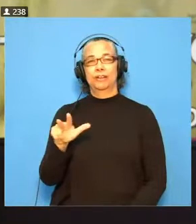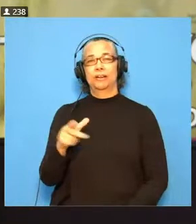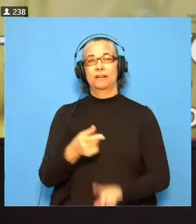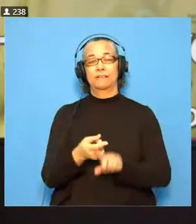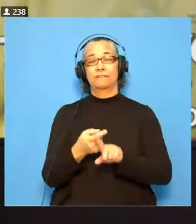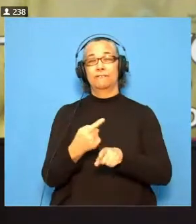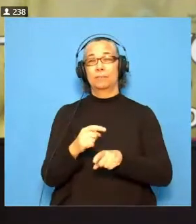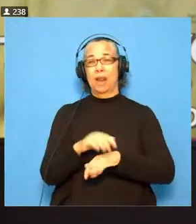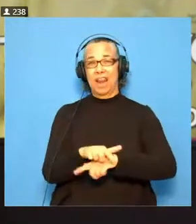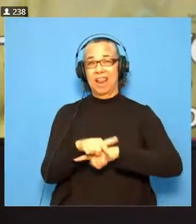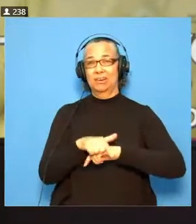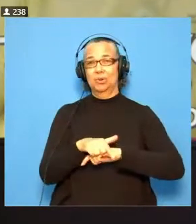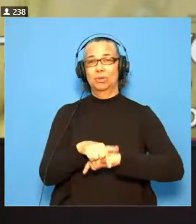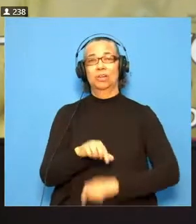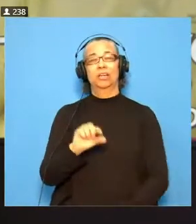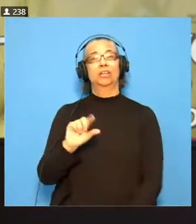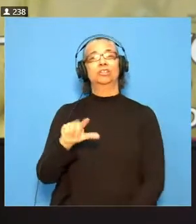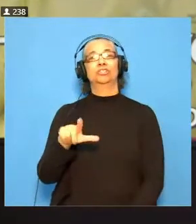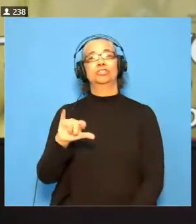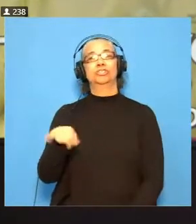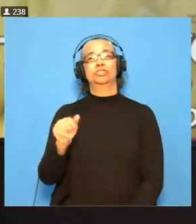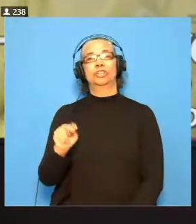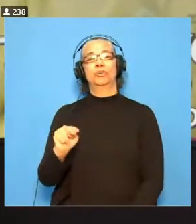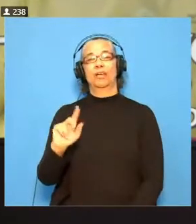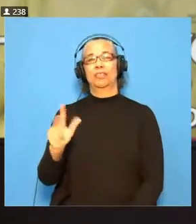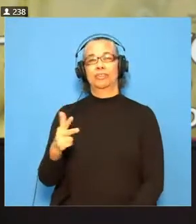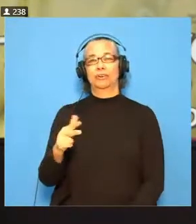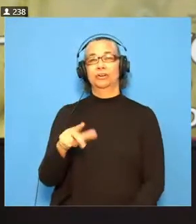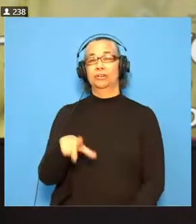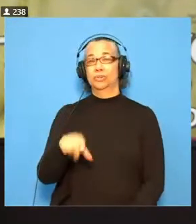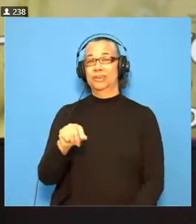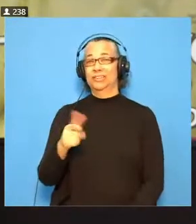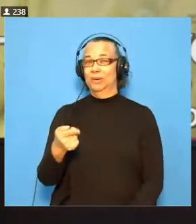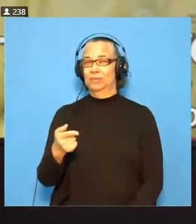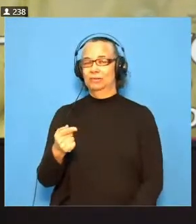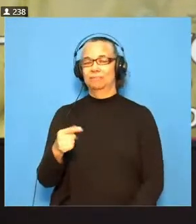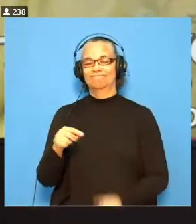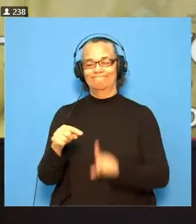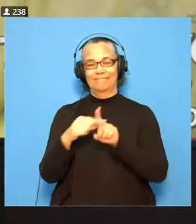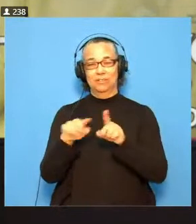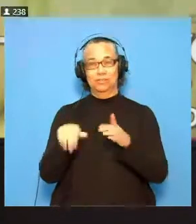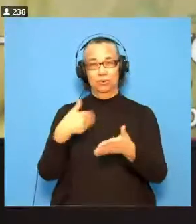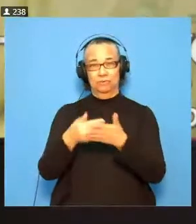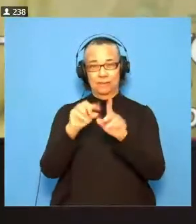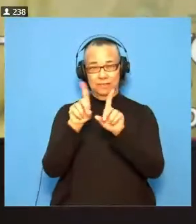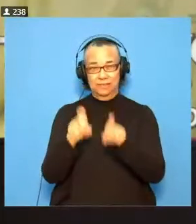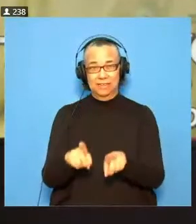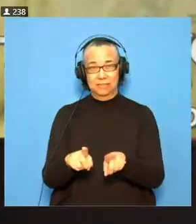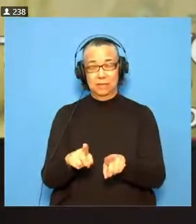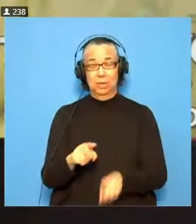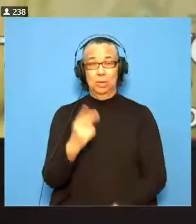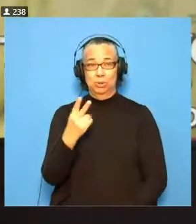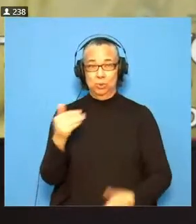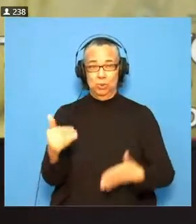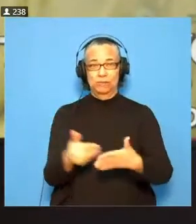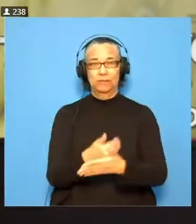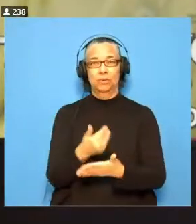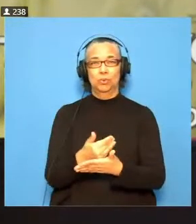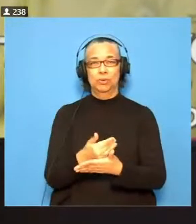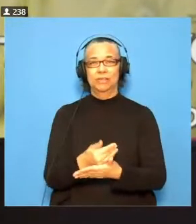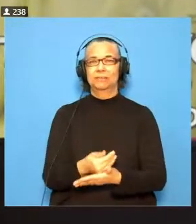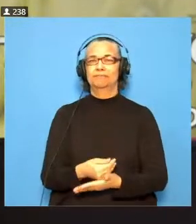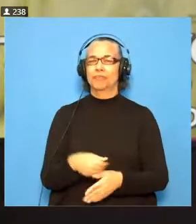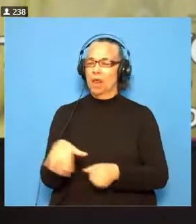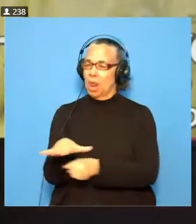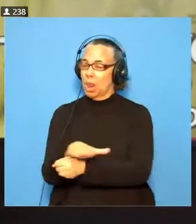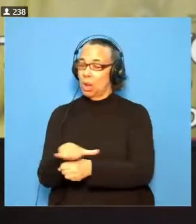of January 2021 and tested positive on their arrival test. 2 of the new cases are classified as local transmission